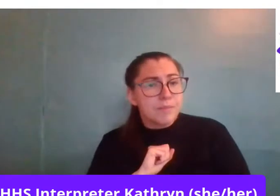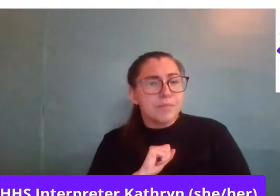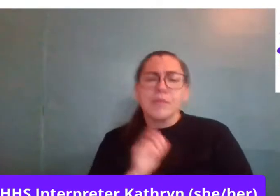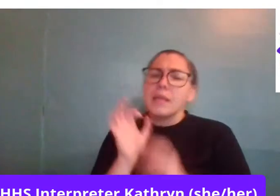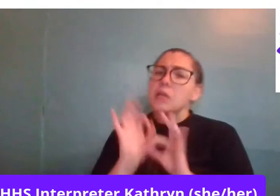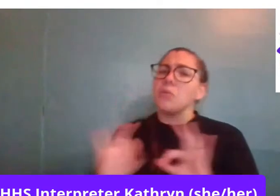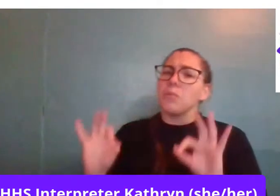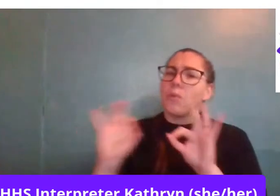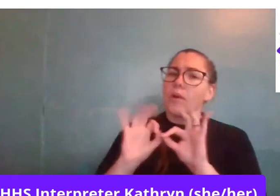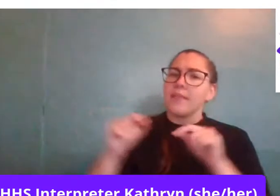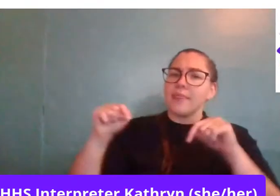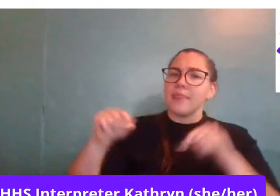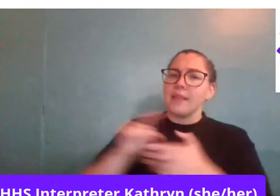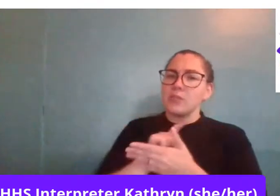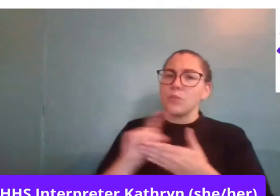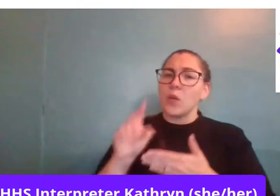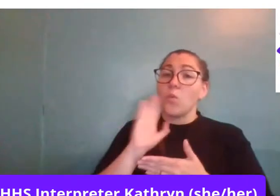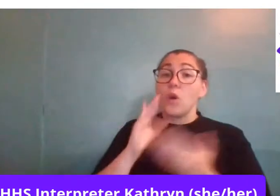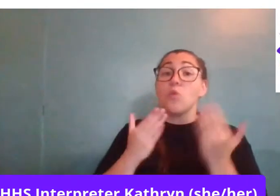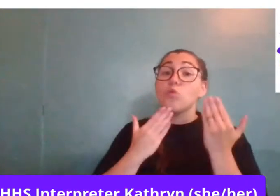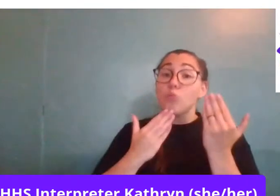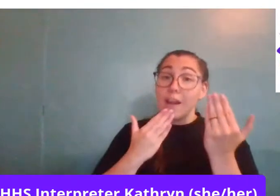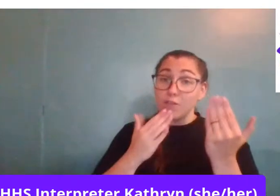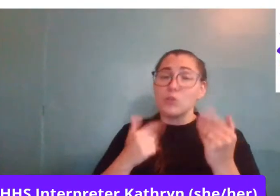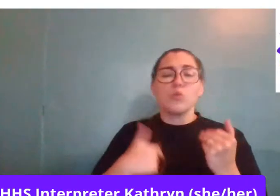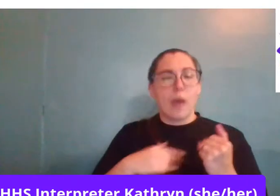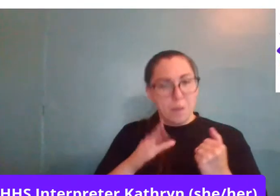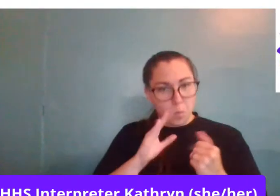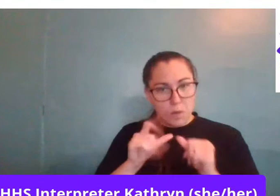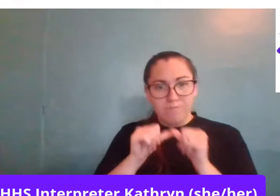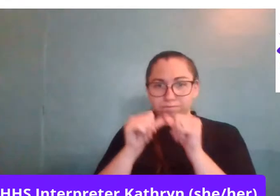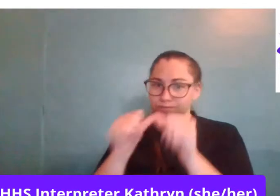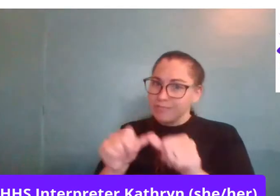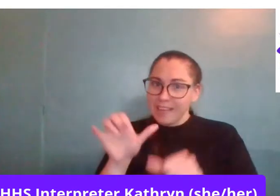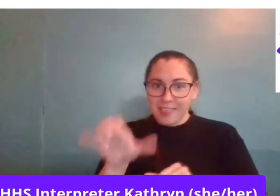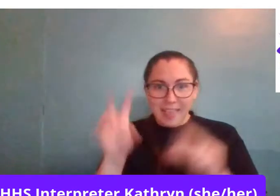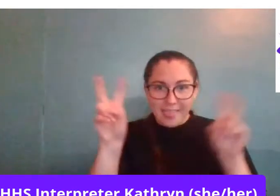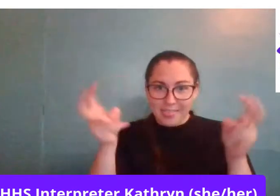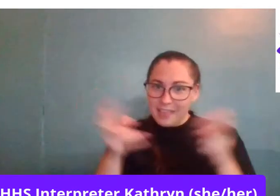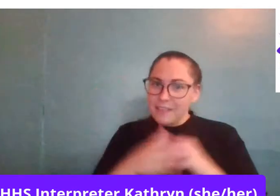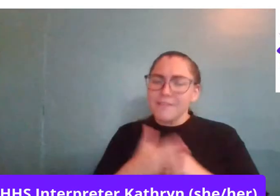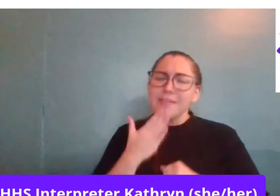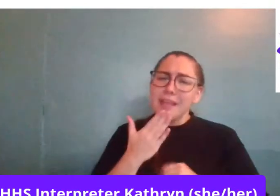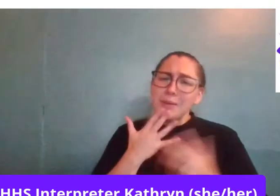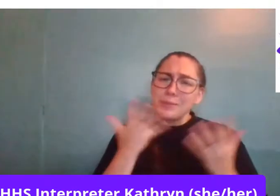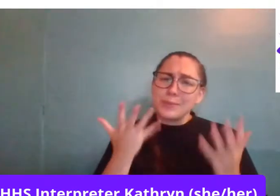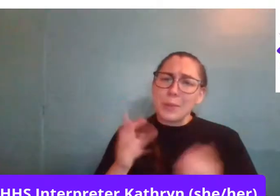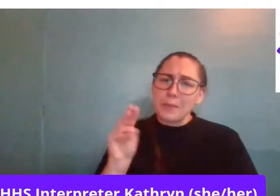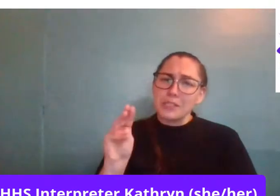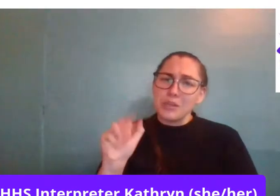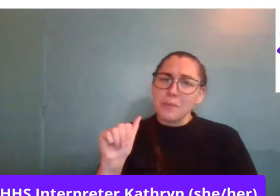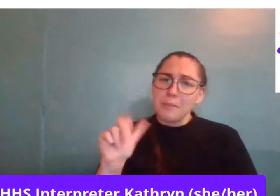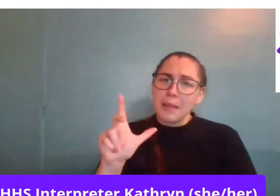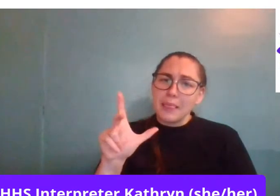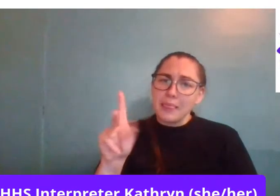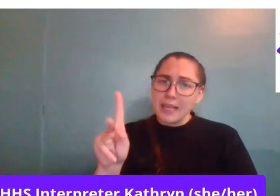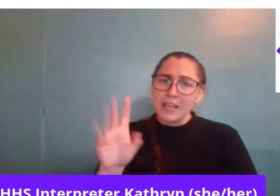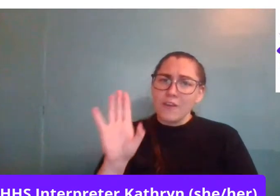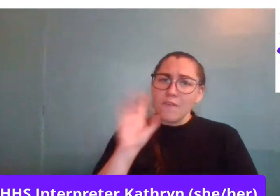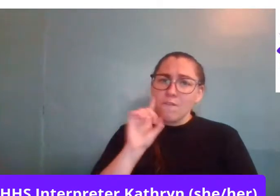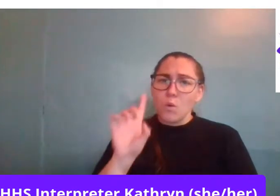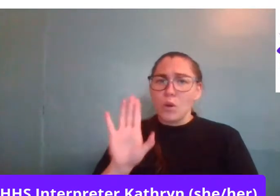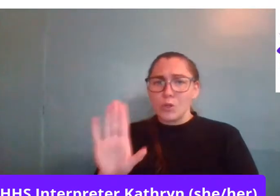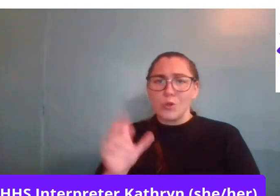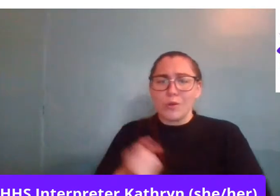week has been gratitude, and I'm going to continue that theme of gratitude. Thank you so much, Malik, for your witness of, I'm